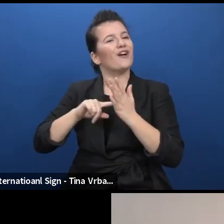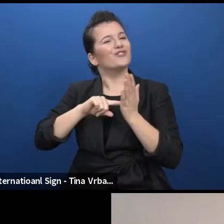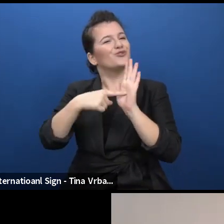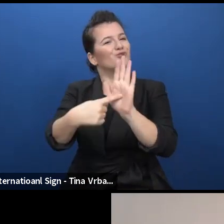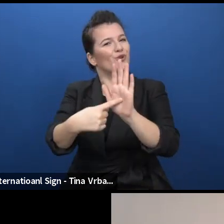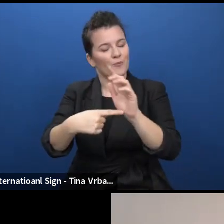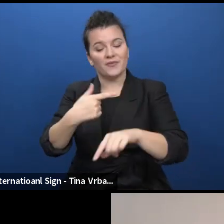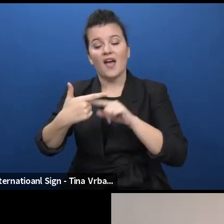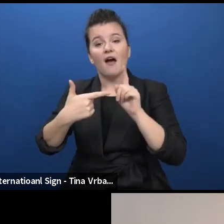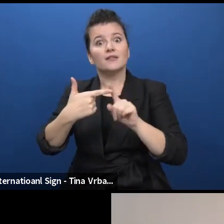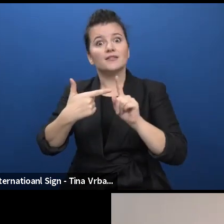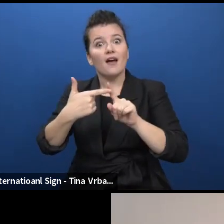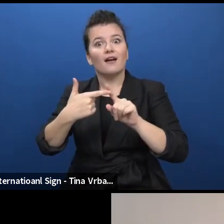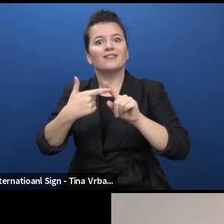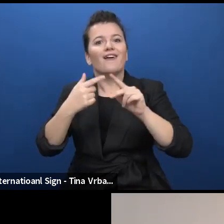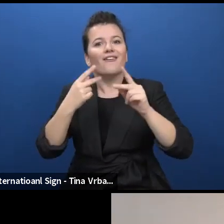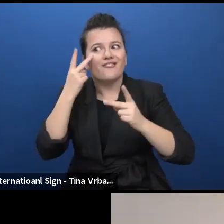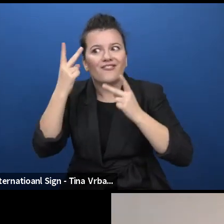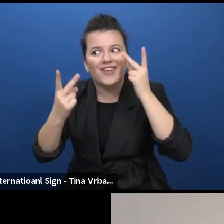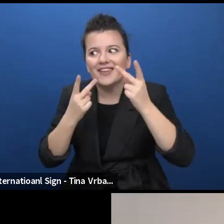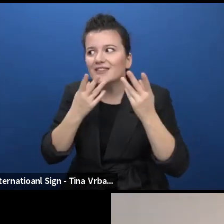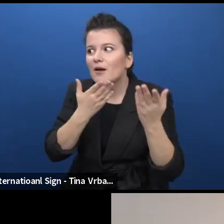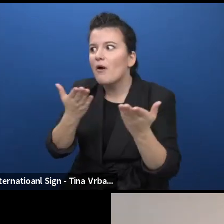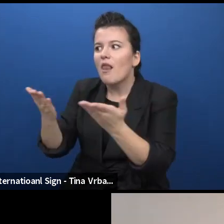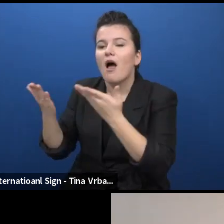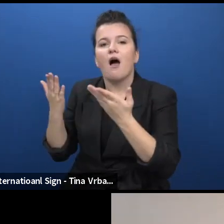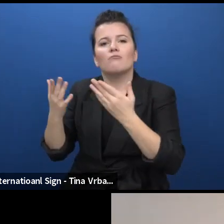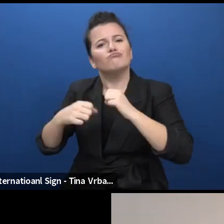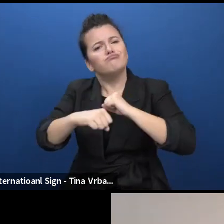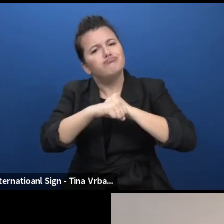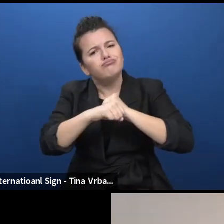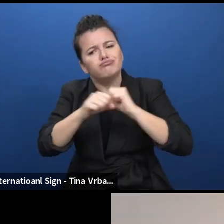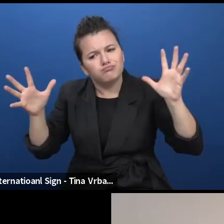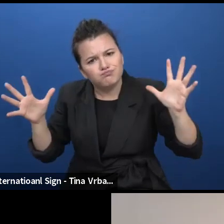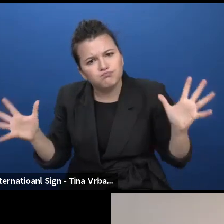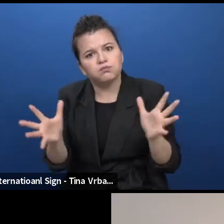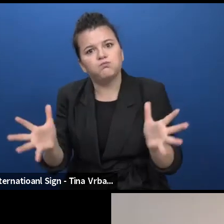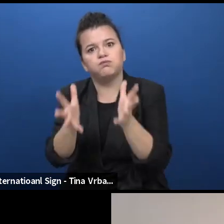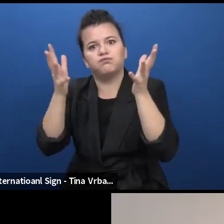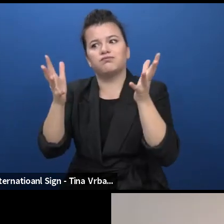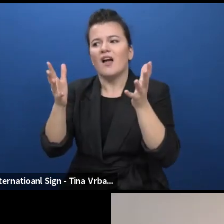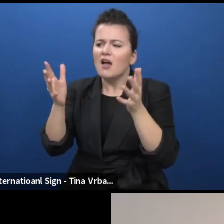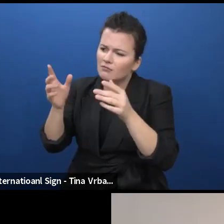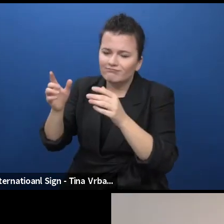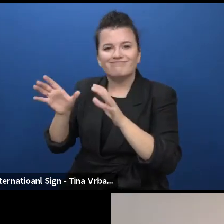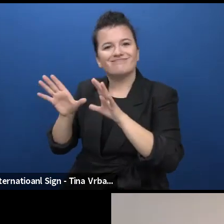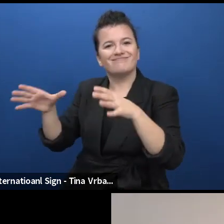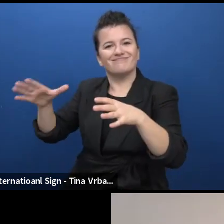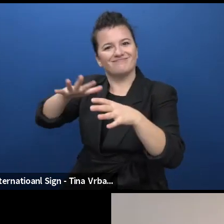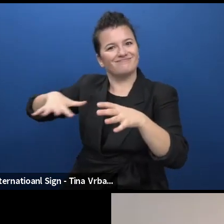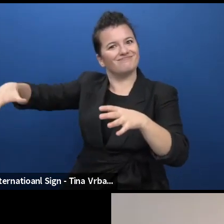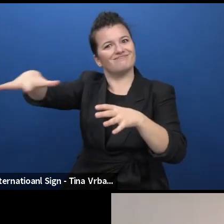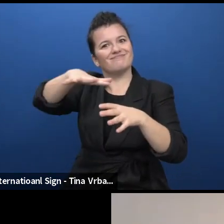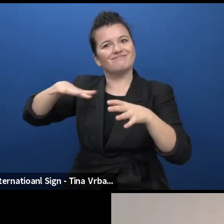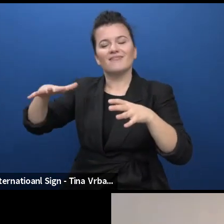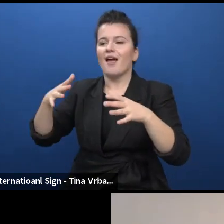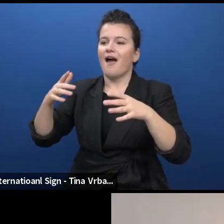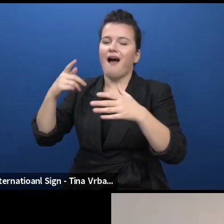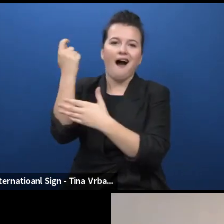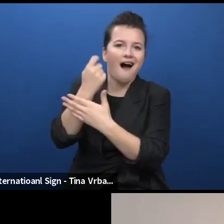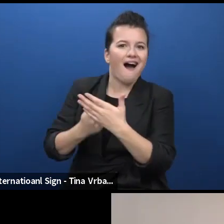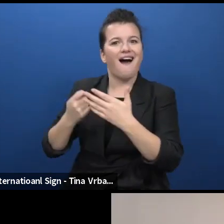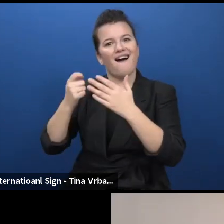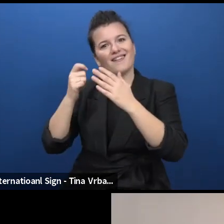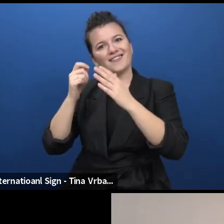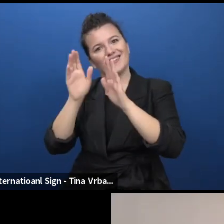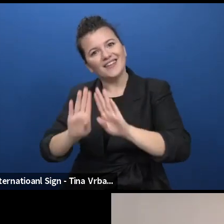promote the theatre and performing arts in Europe with the diversity of performance forms and across